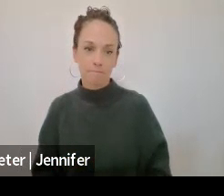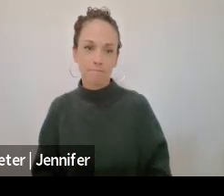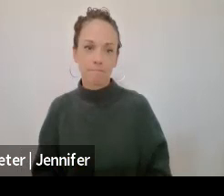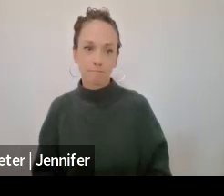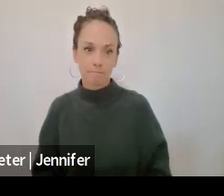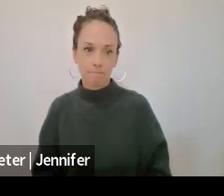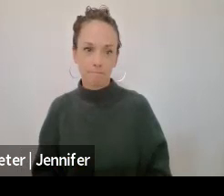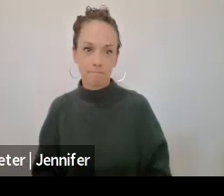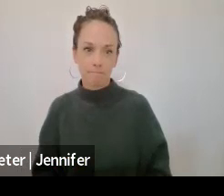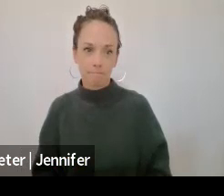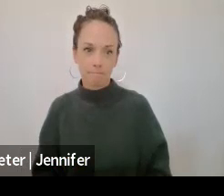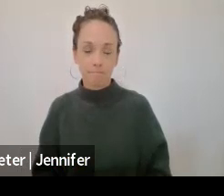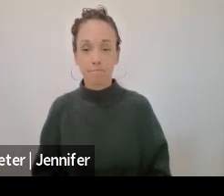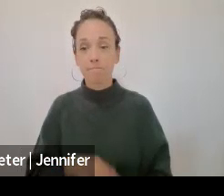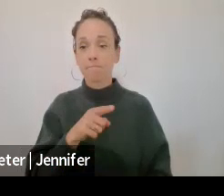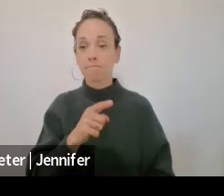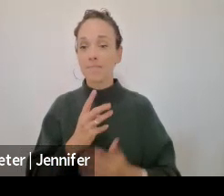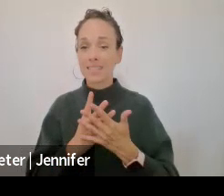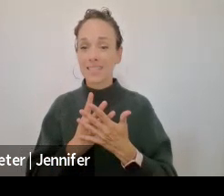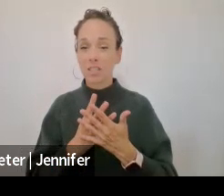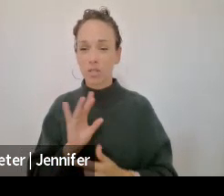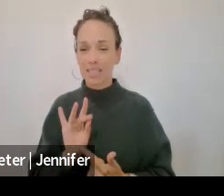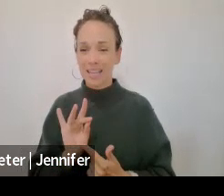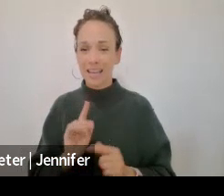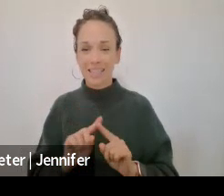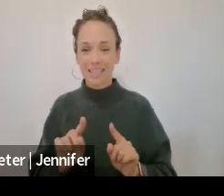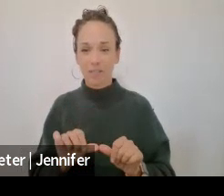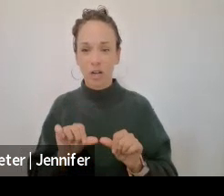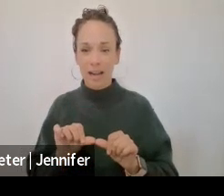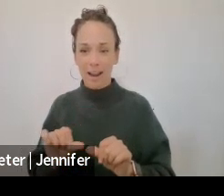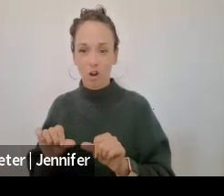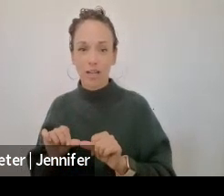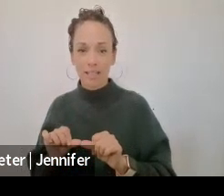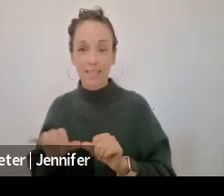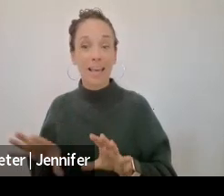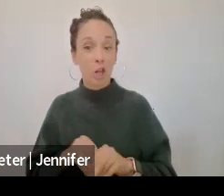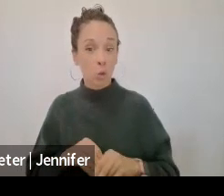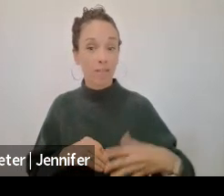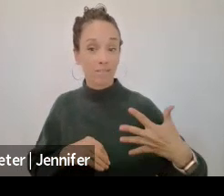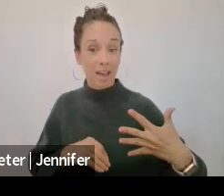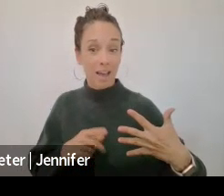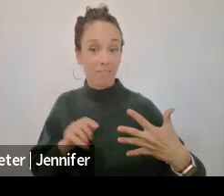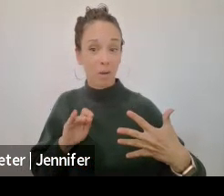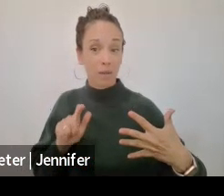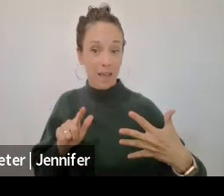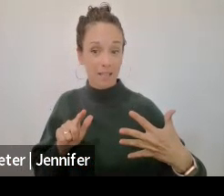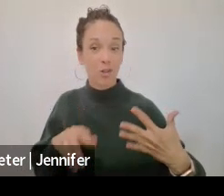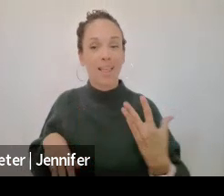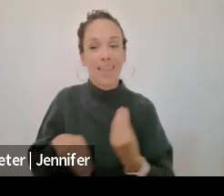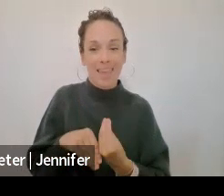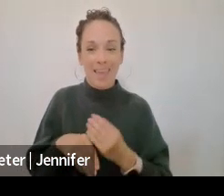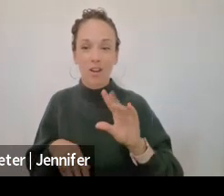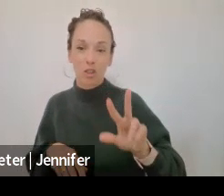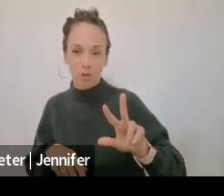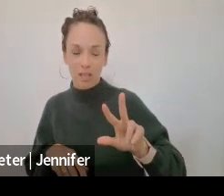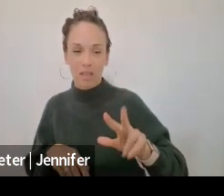it screens in 8 different areas, including the 5 CASEL competencies. It also screens students on